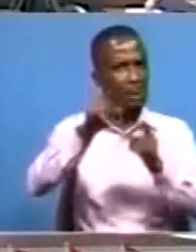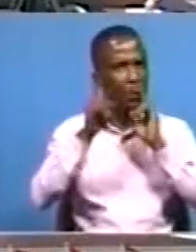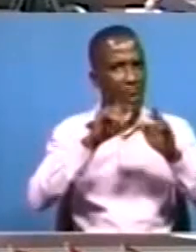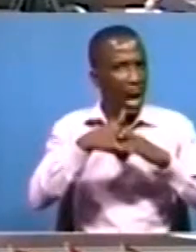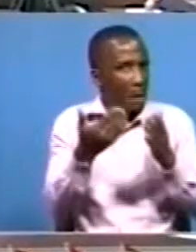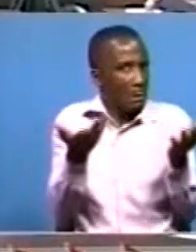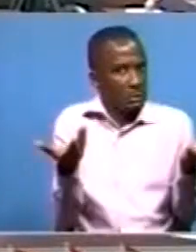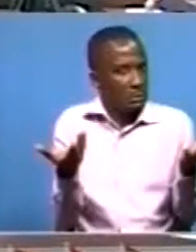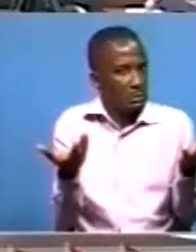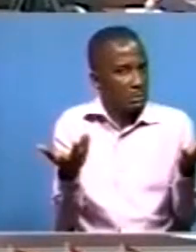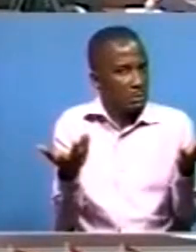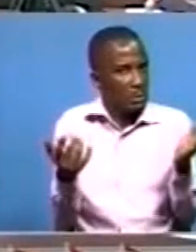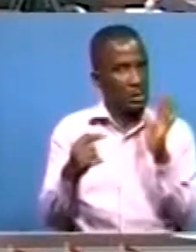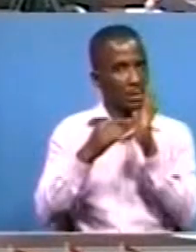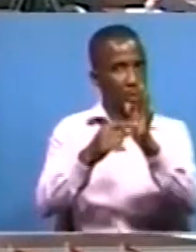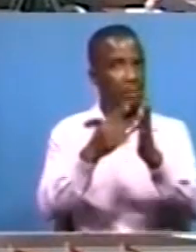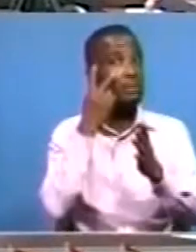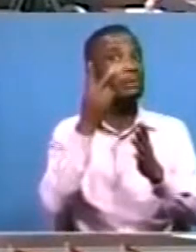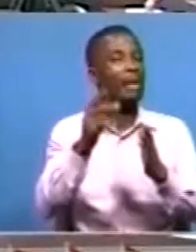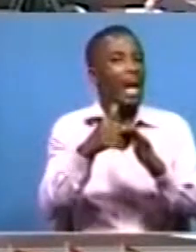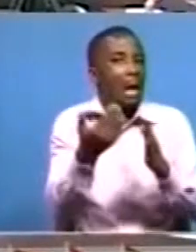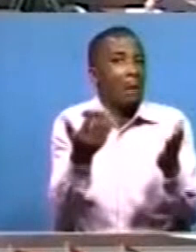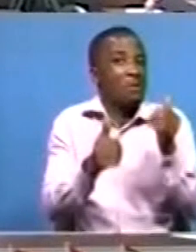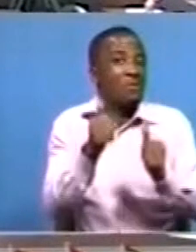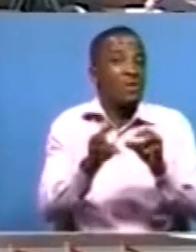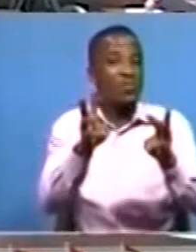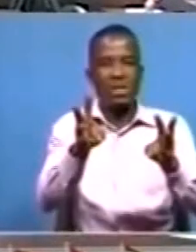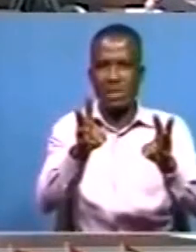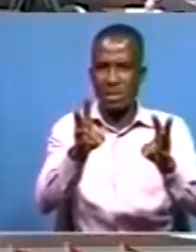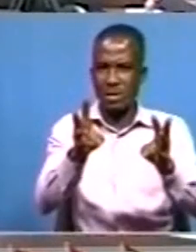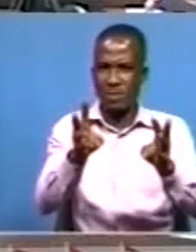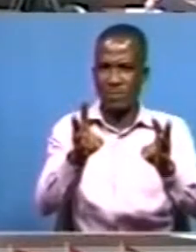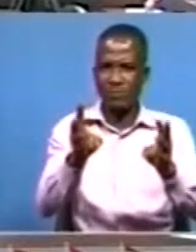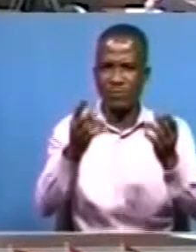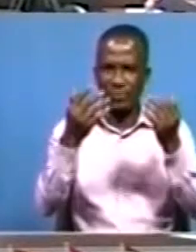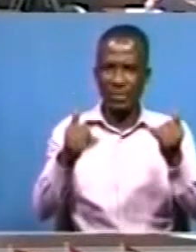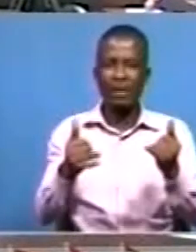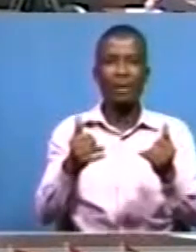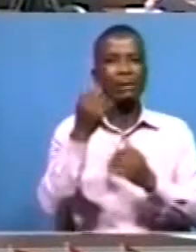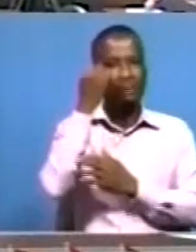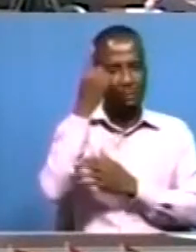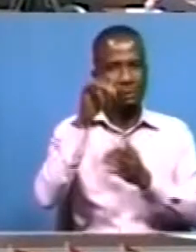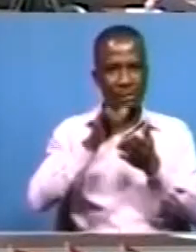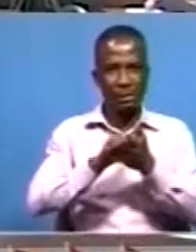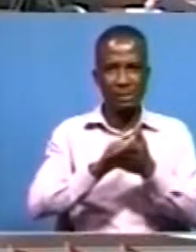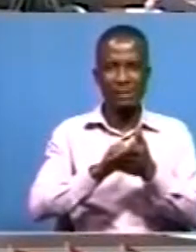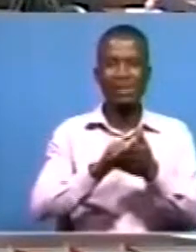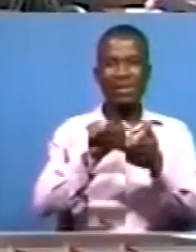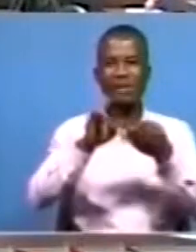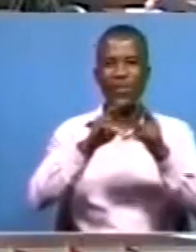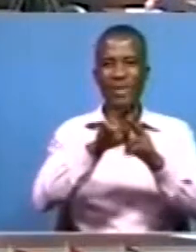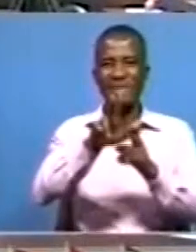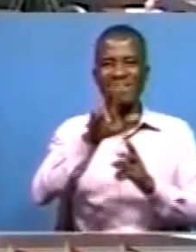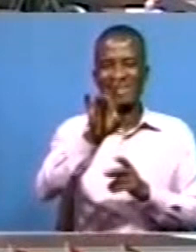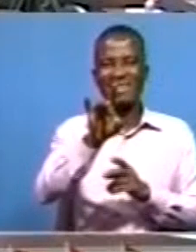of first respondent to bring to his aid in her personal capacity. It must be understood that under Order 38 Rule